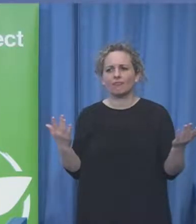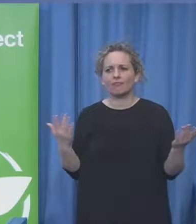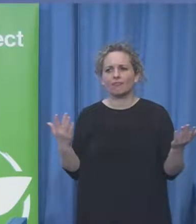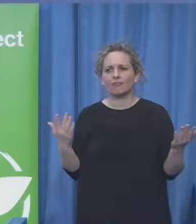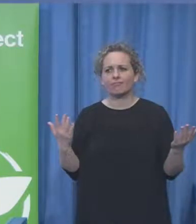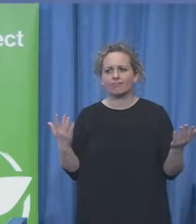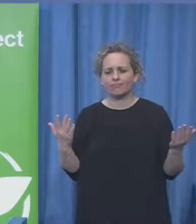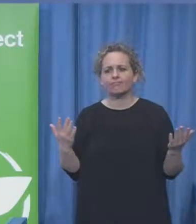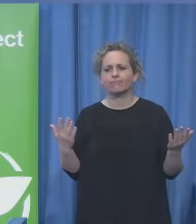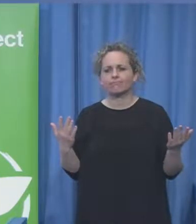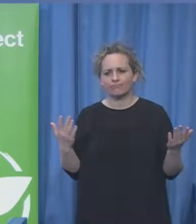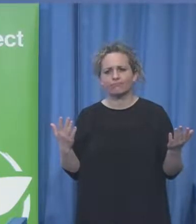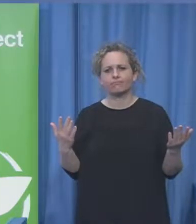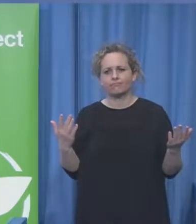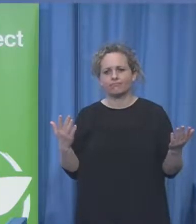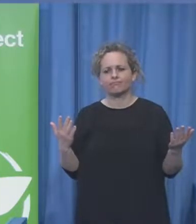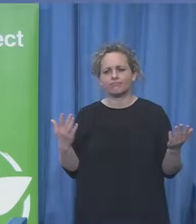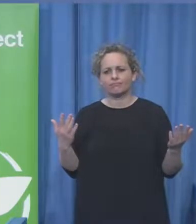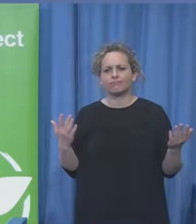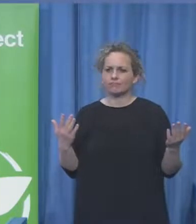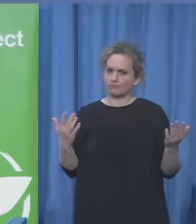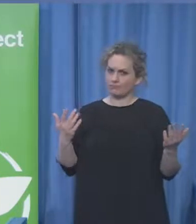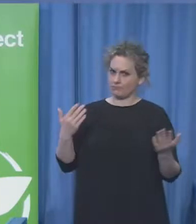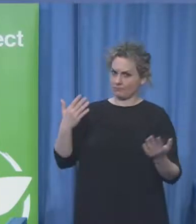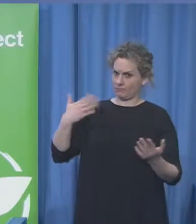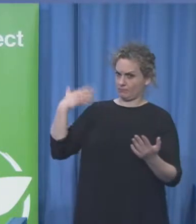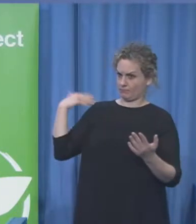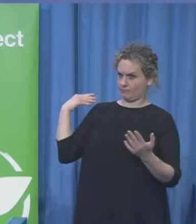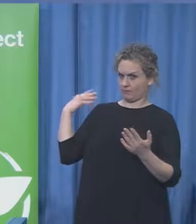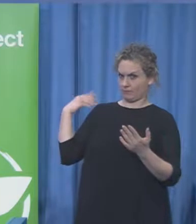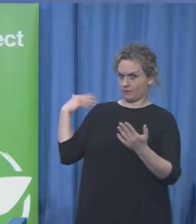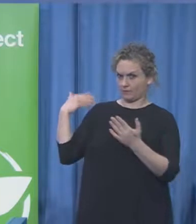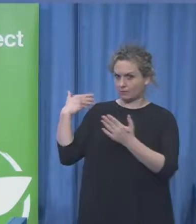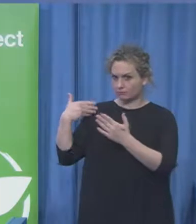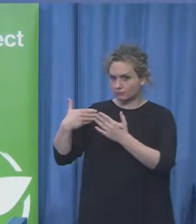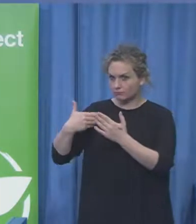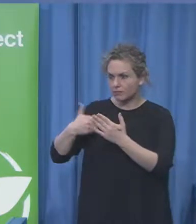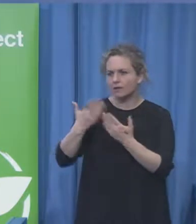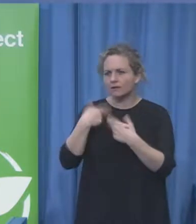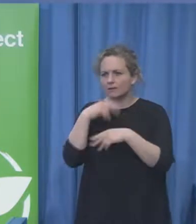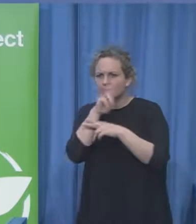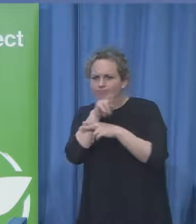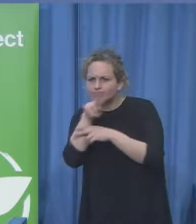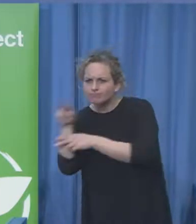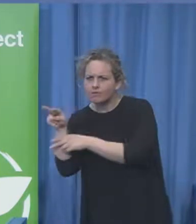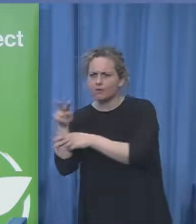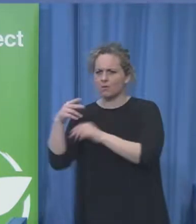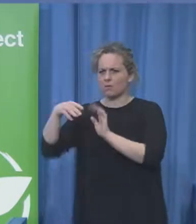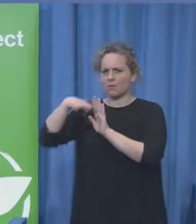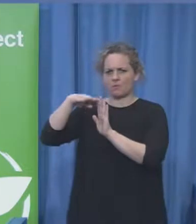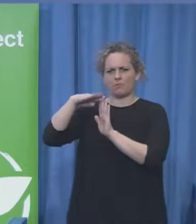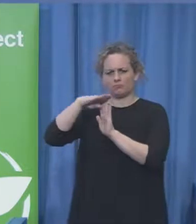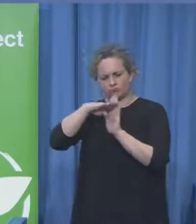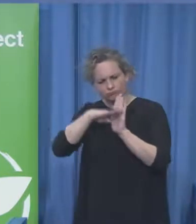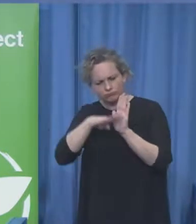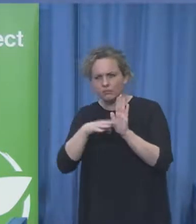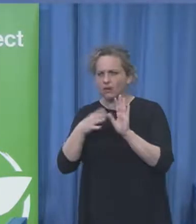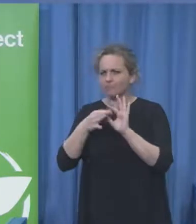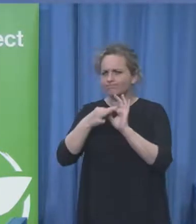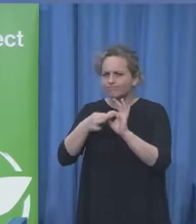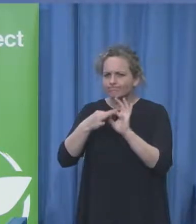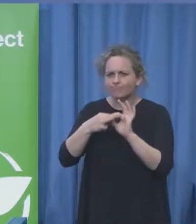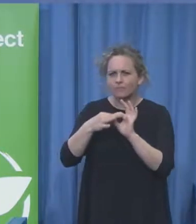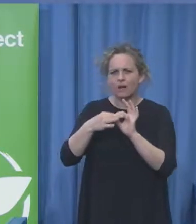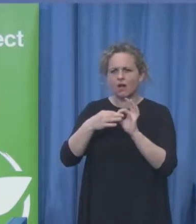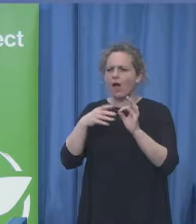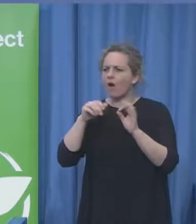sessions, I think it's issues can be and I